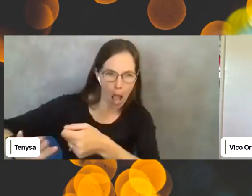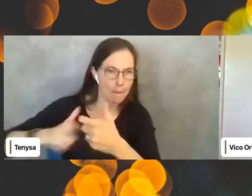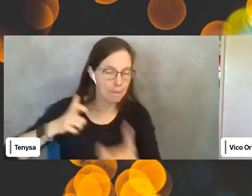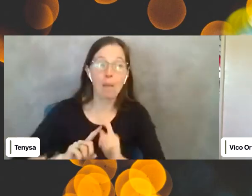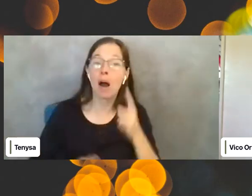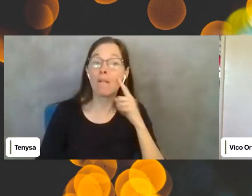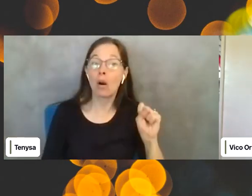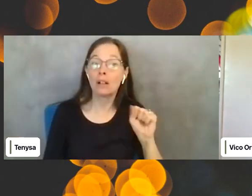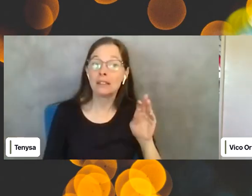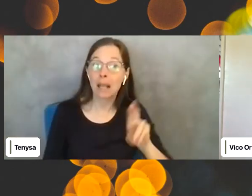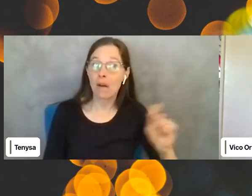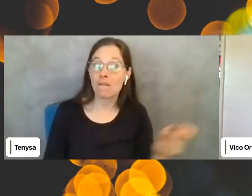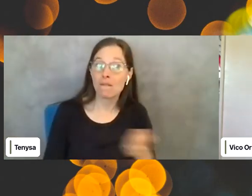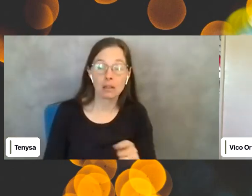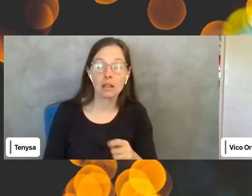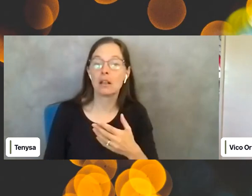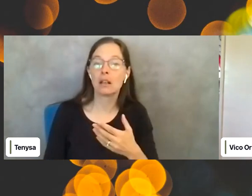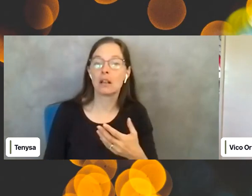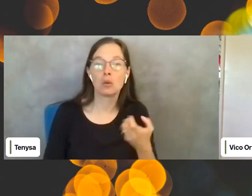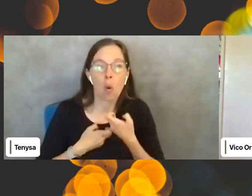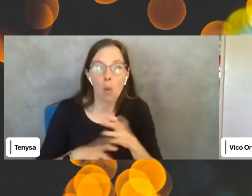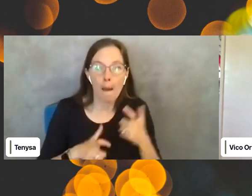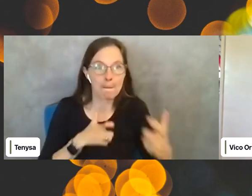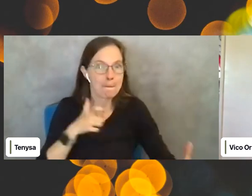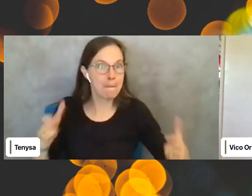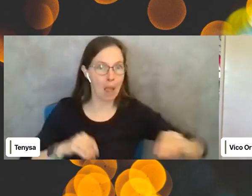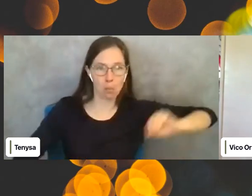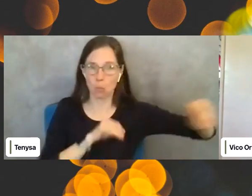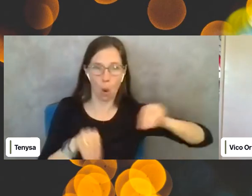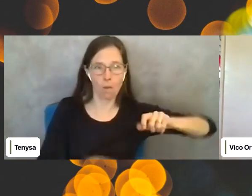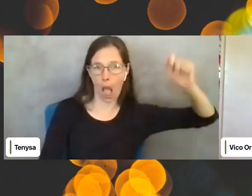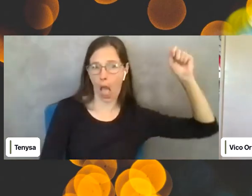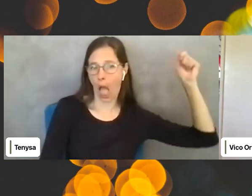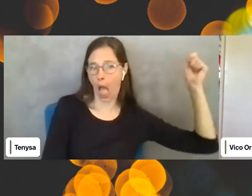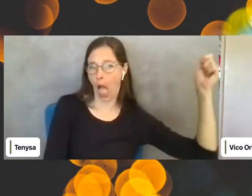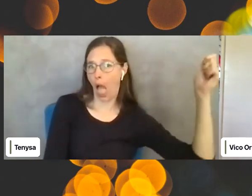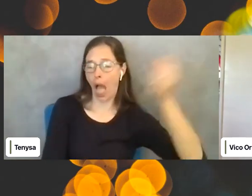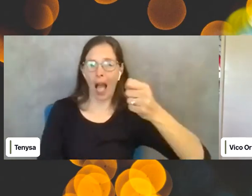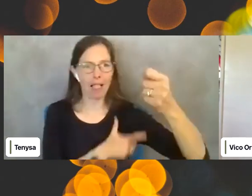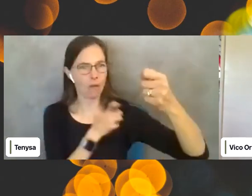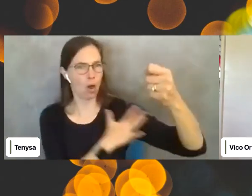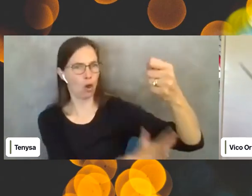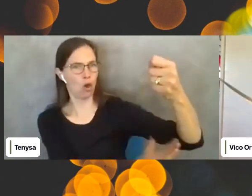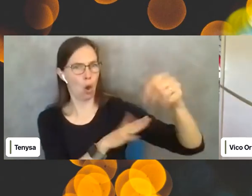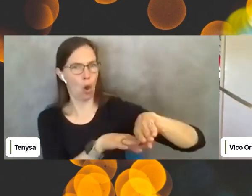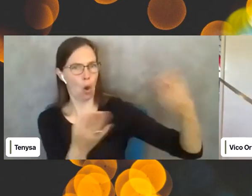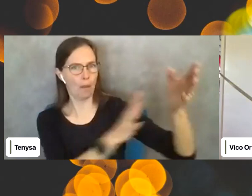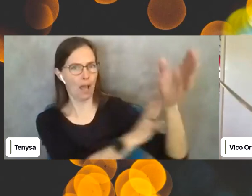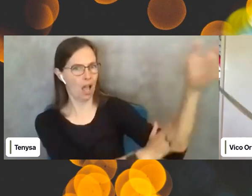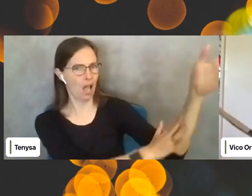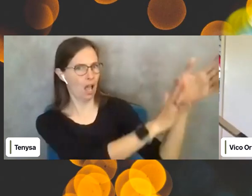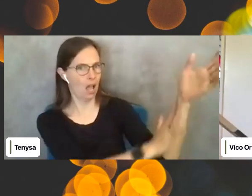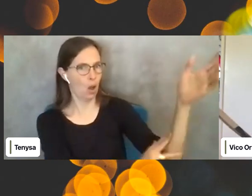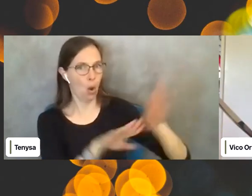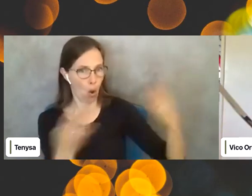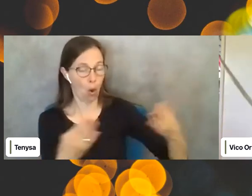saber fencing, you don't want to have big moves because that exposes a lot of your wrist area. And